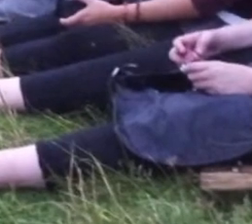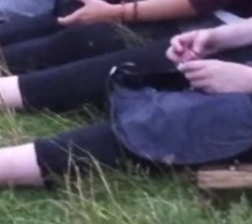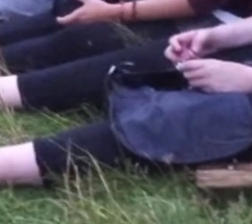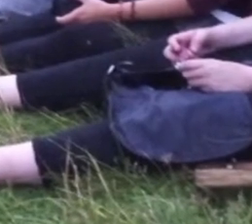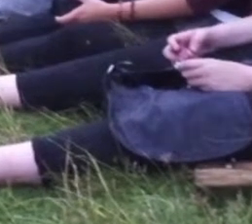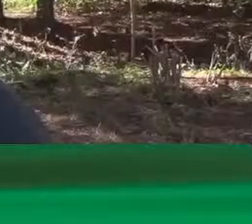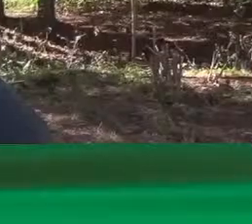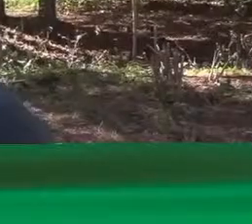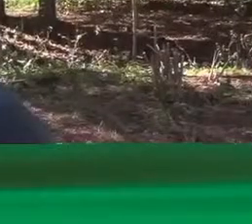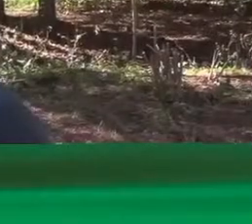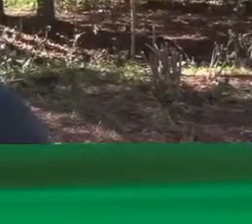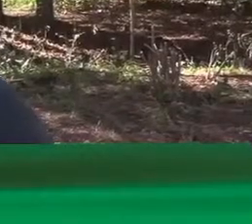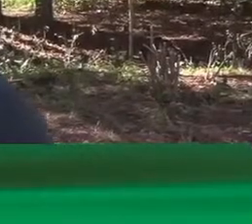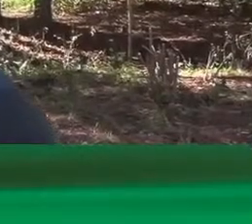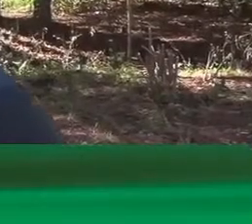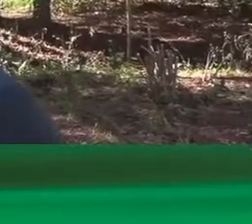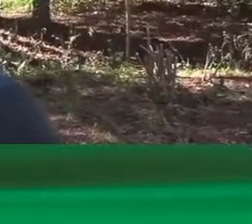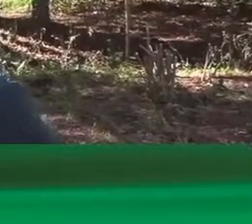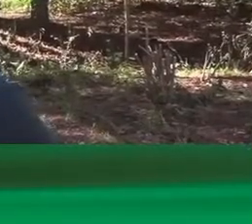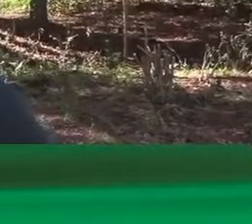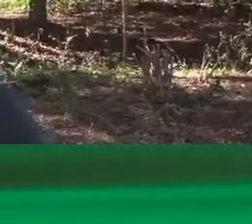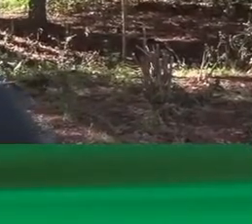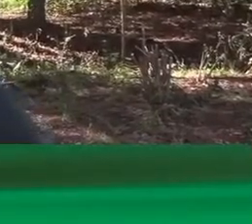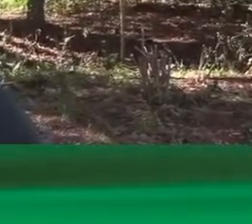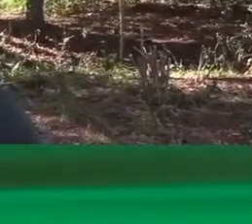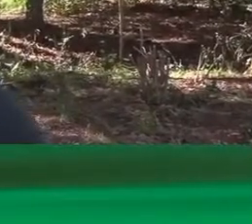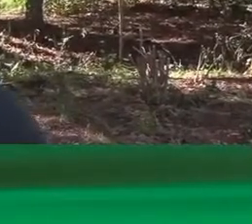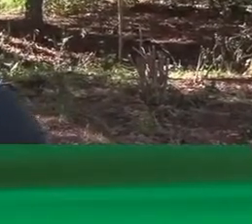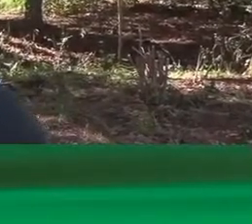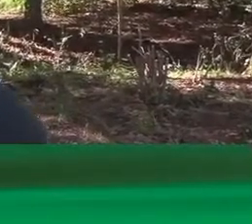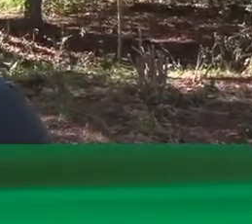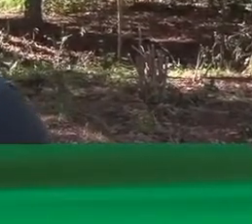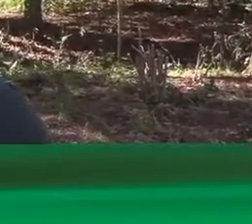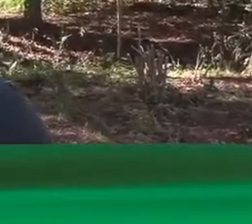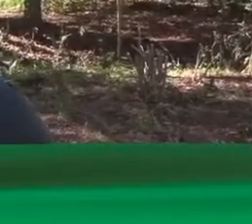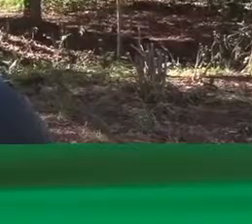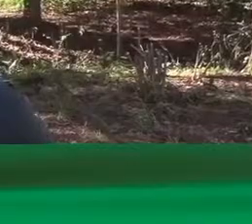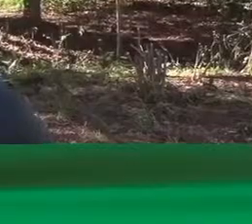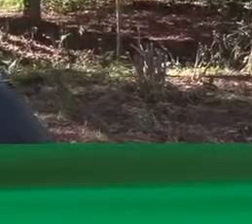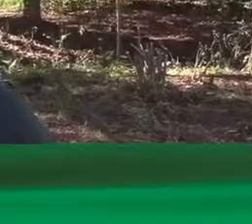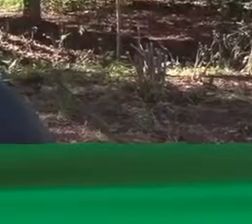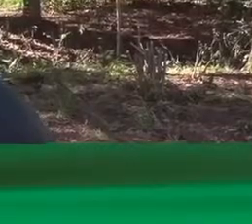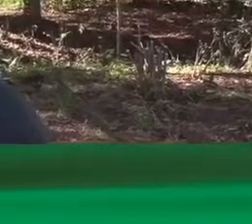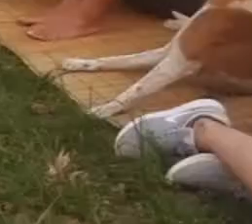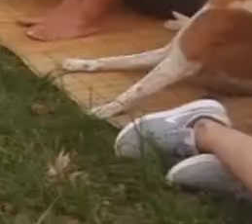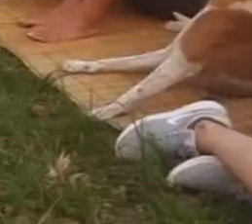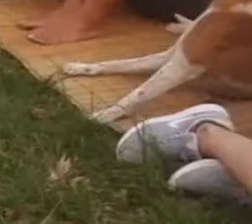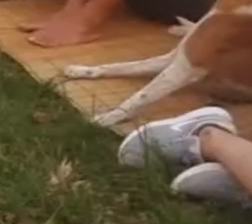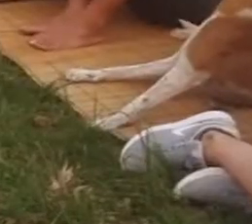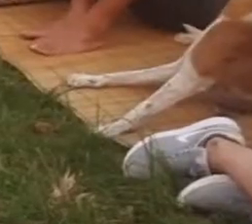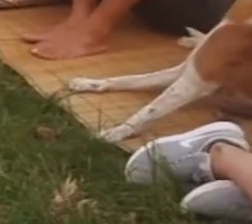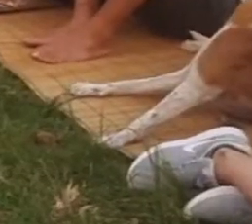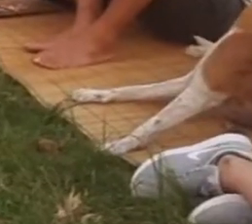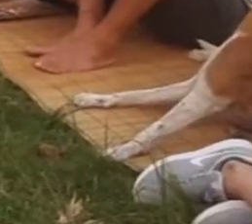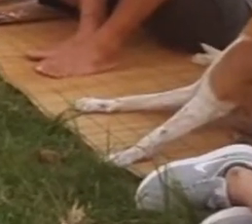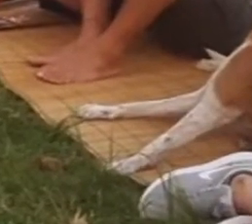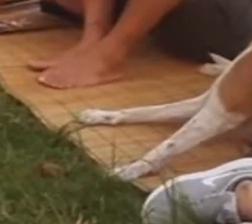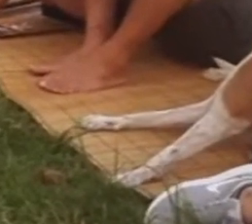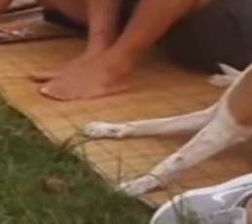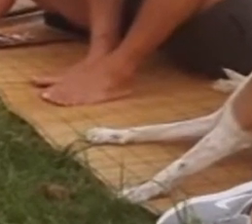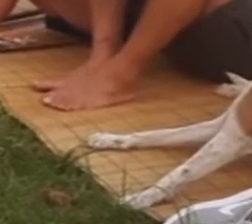Kappa or Eastern Cape. Ezowisa intetho yobume bephondo ethi thakaca okokuba kuza kwenzeka ntoni